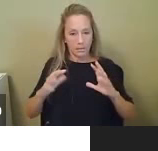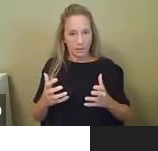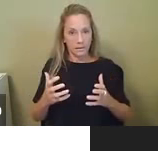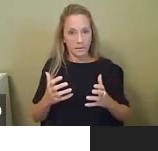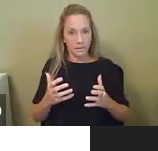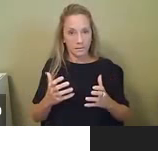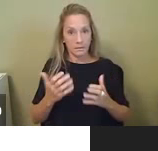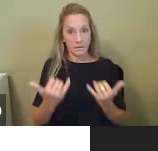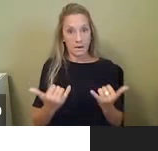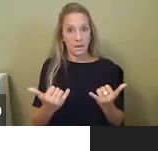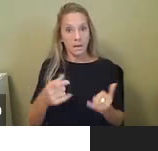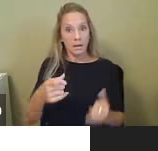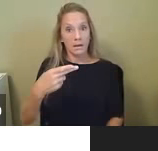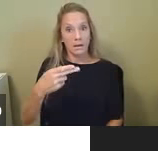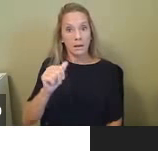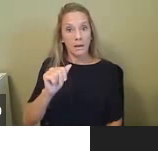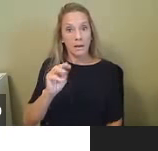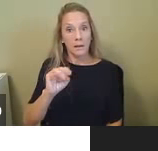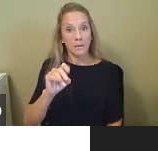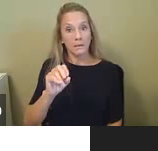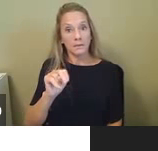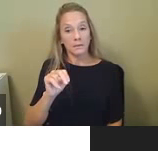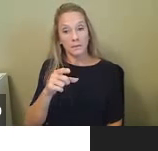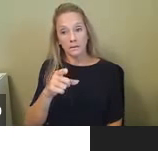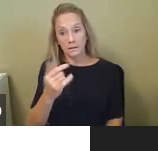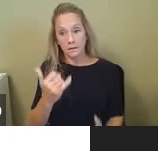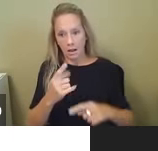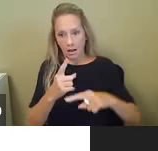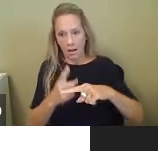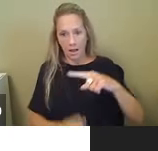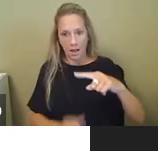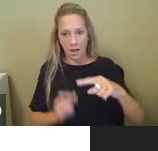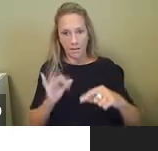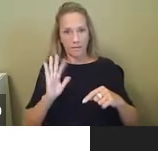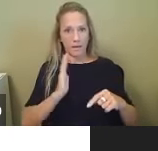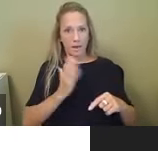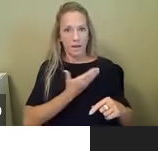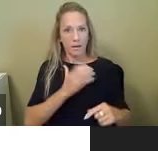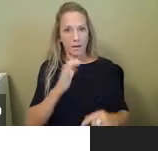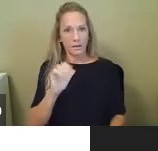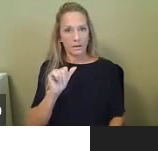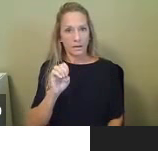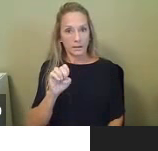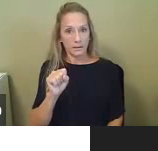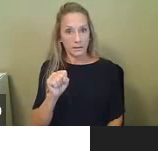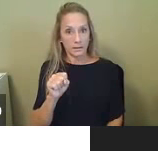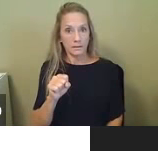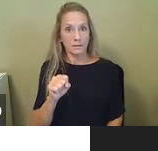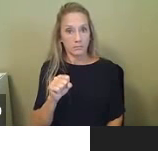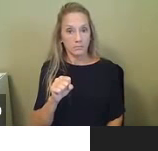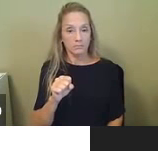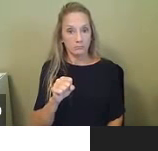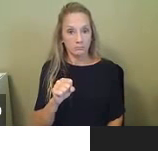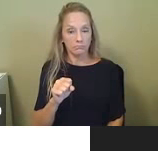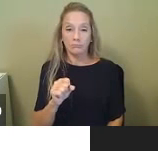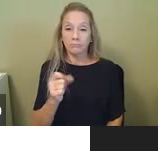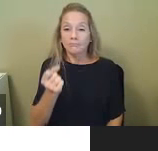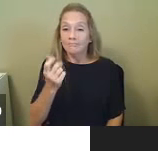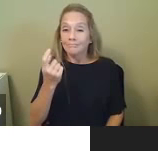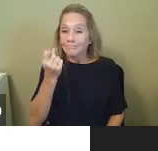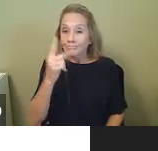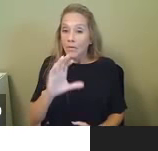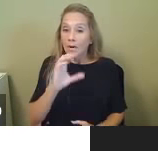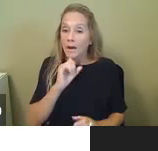they're really at about half of our case levels. Again, also, I don't know their age demographics or